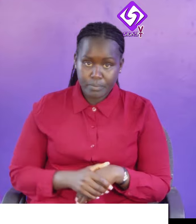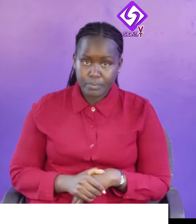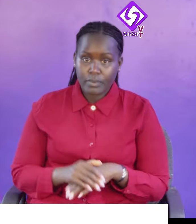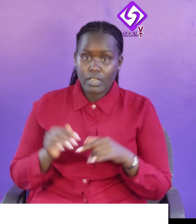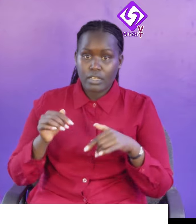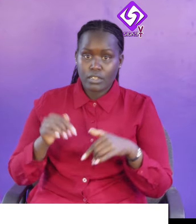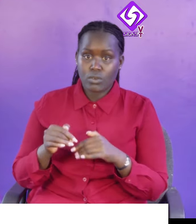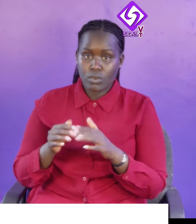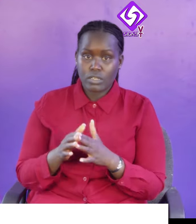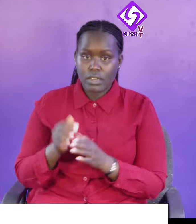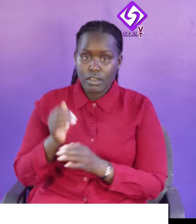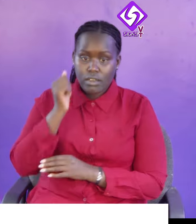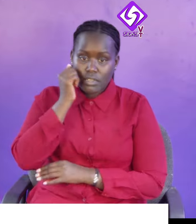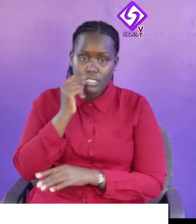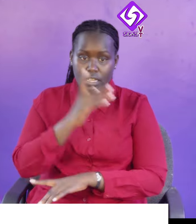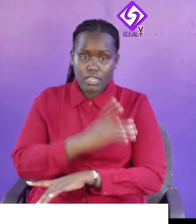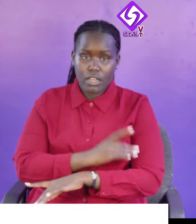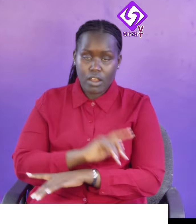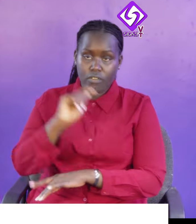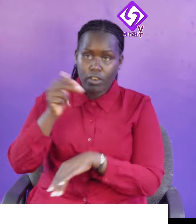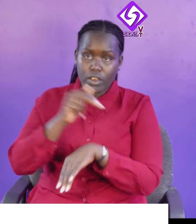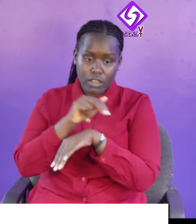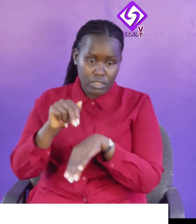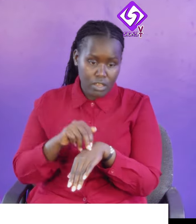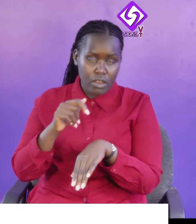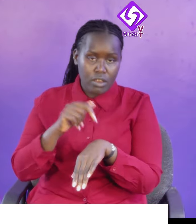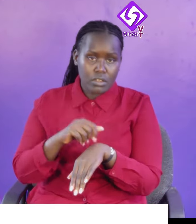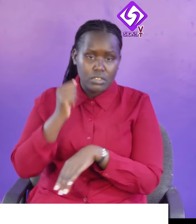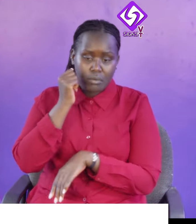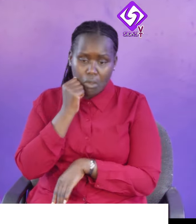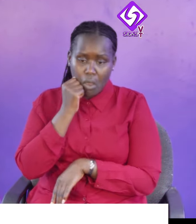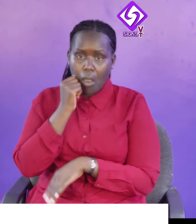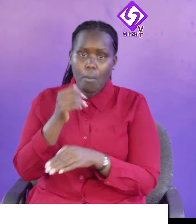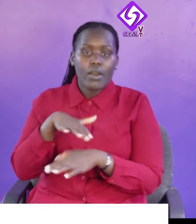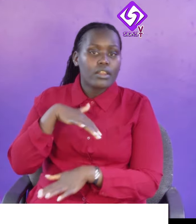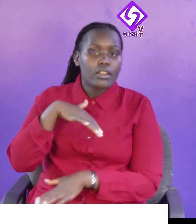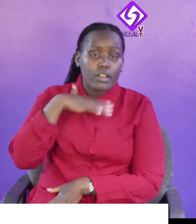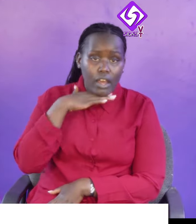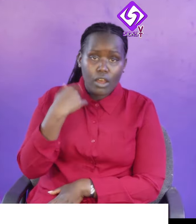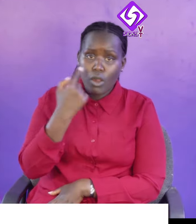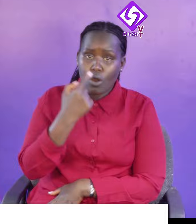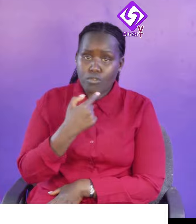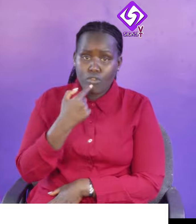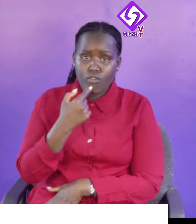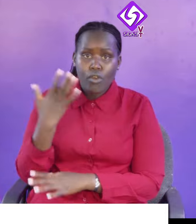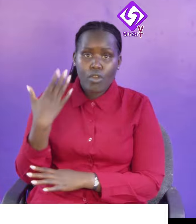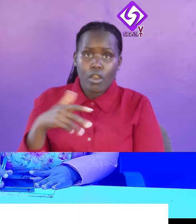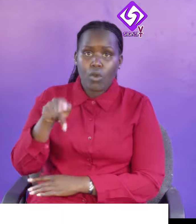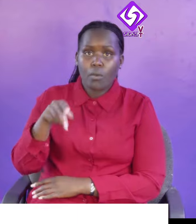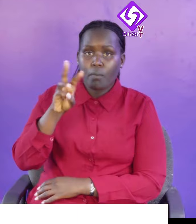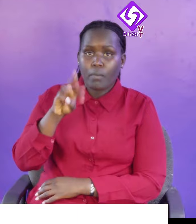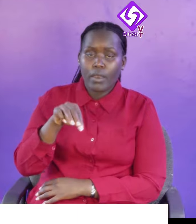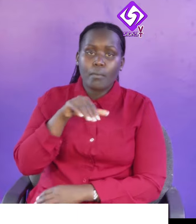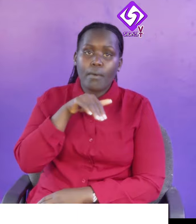Indeed, a sad day for Kenya as a nation as we mourn the pass away of the former Prime Minister